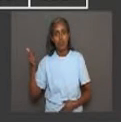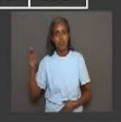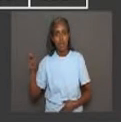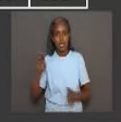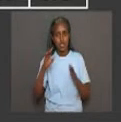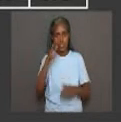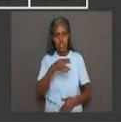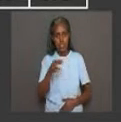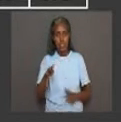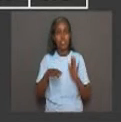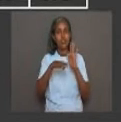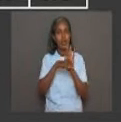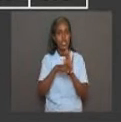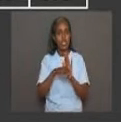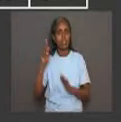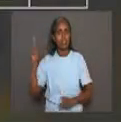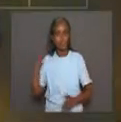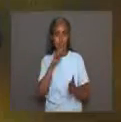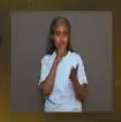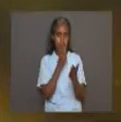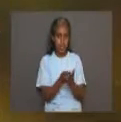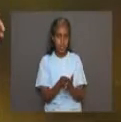will represent this data.